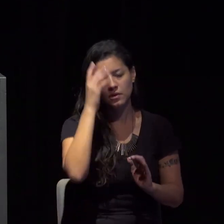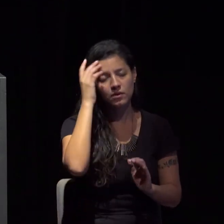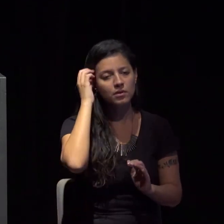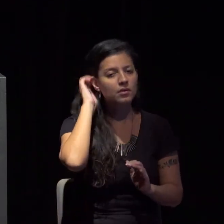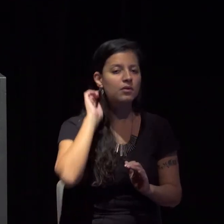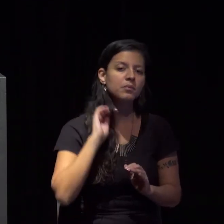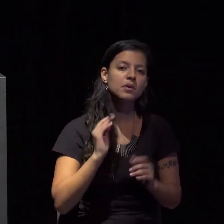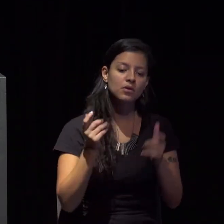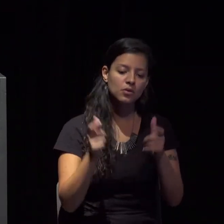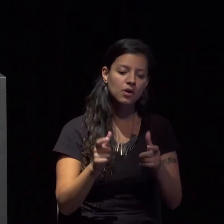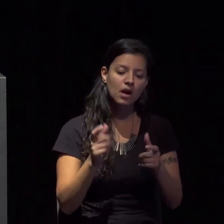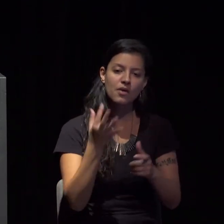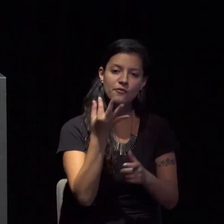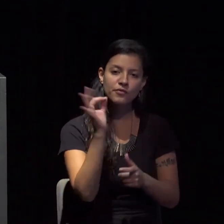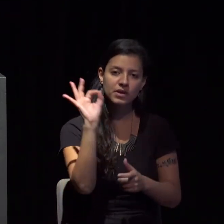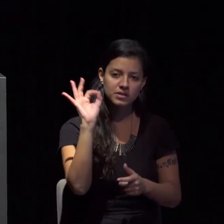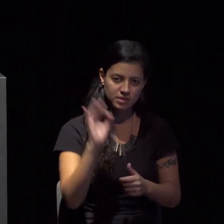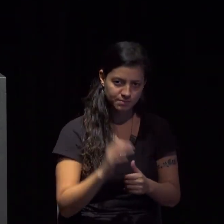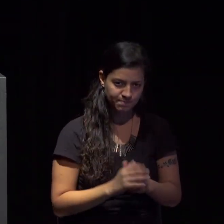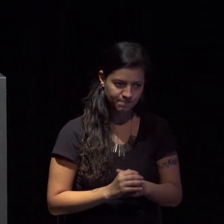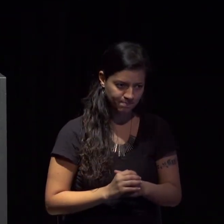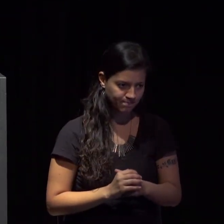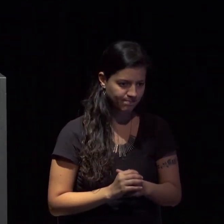em Toulouse, na França. Claire, por favor.